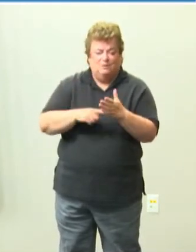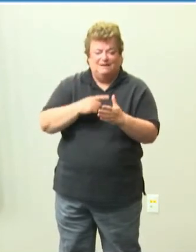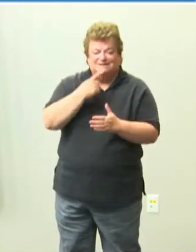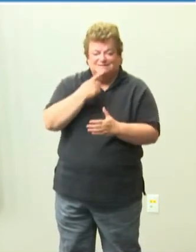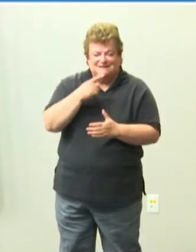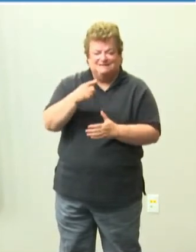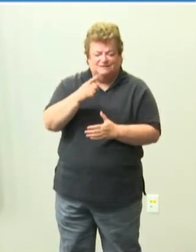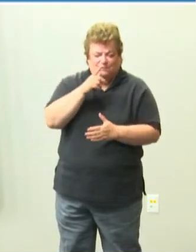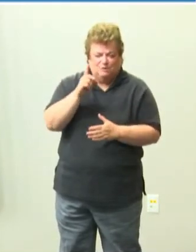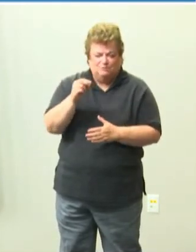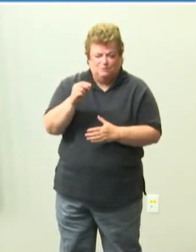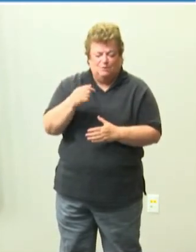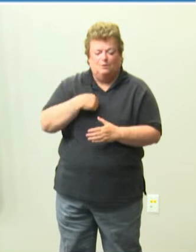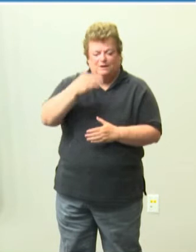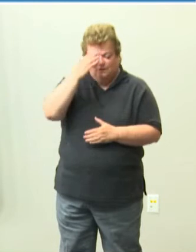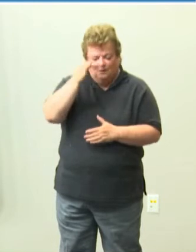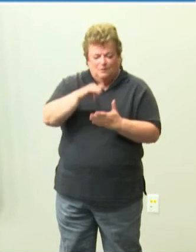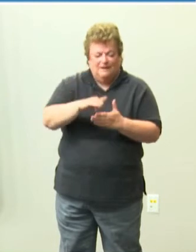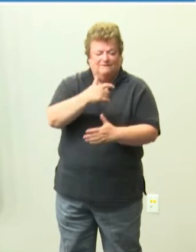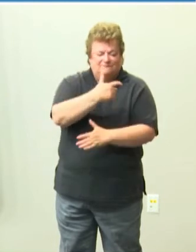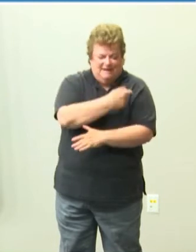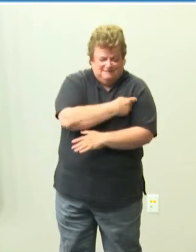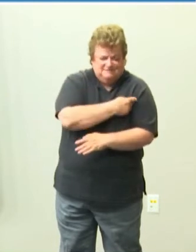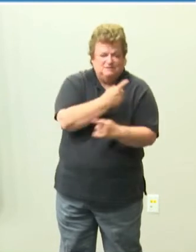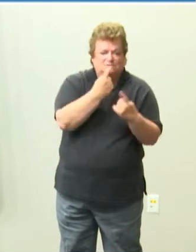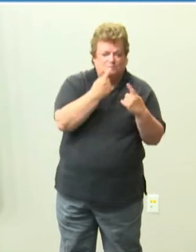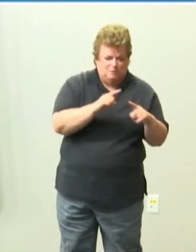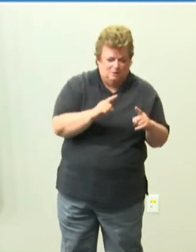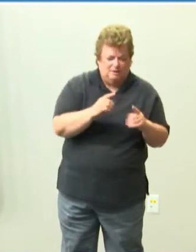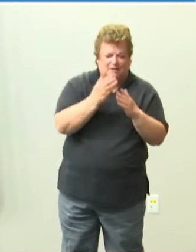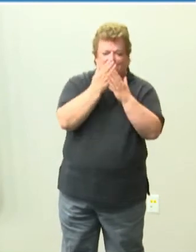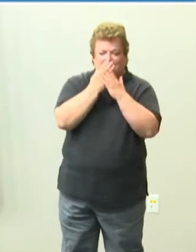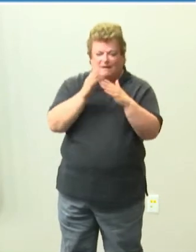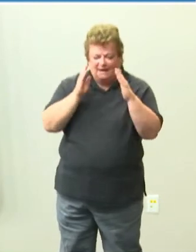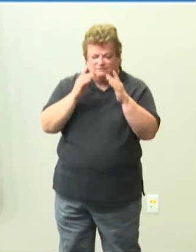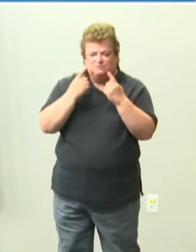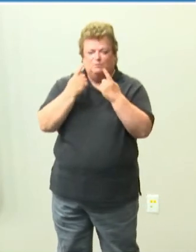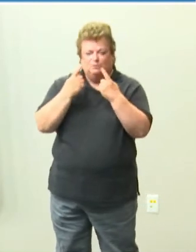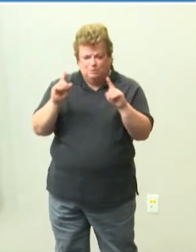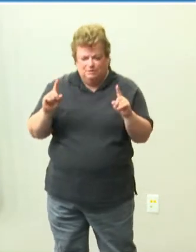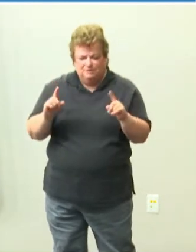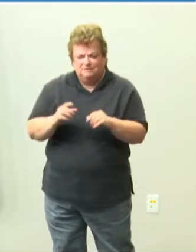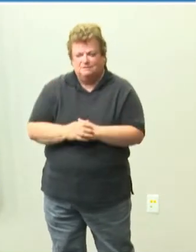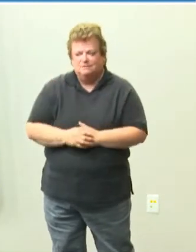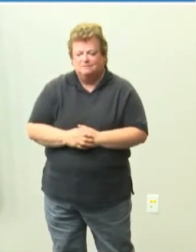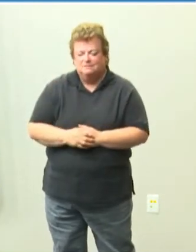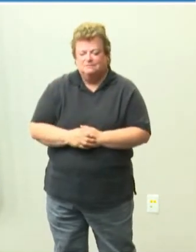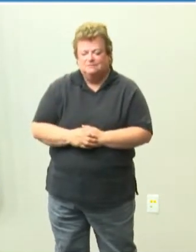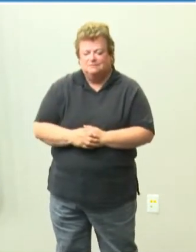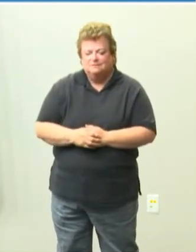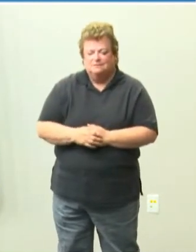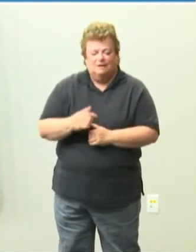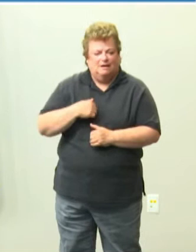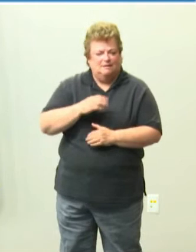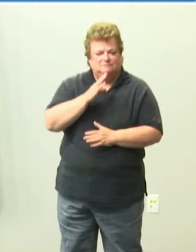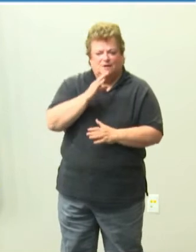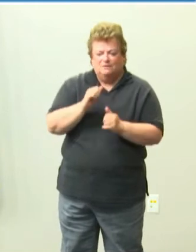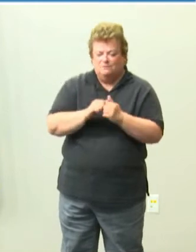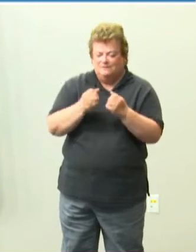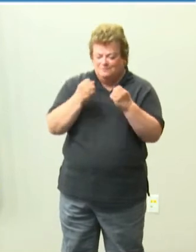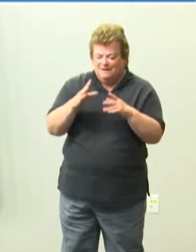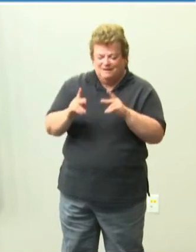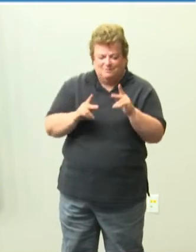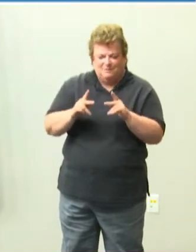does. We know that vaccines work. We know that masks work. Now, I also know, I've spoken to a lot of people, like many of you